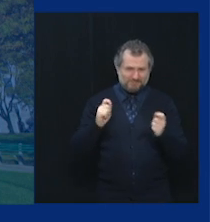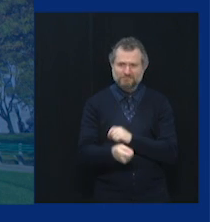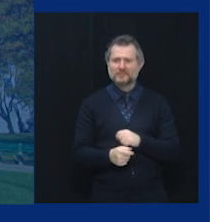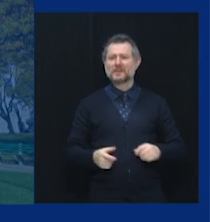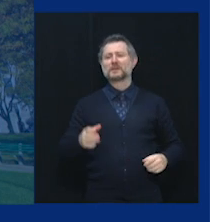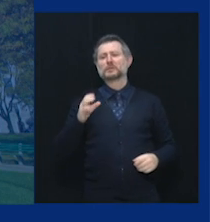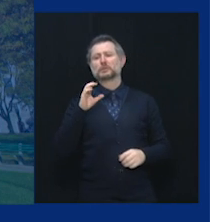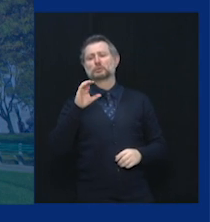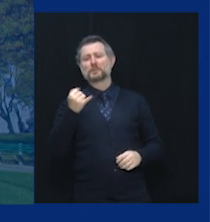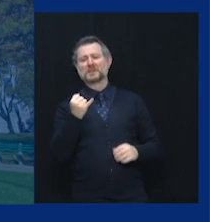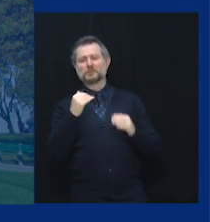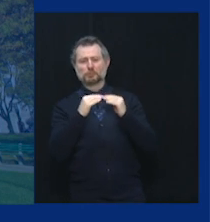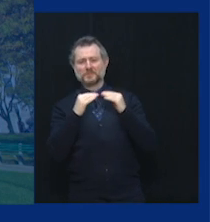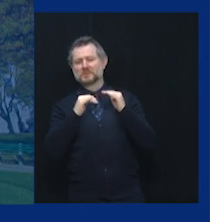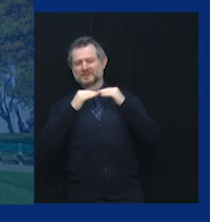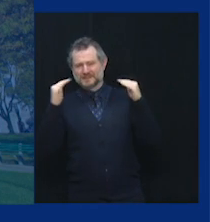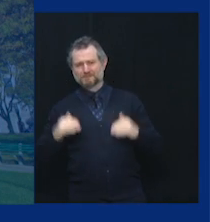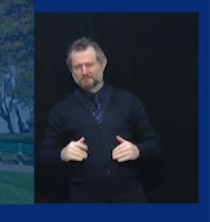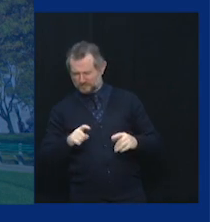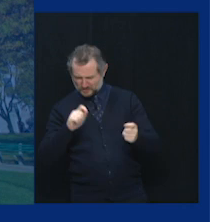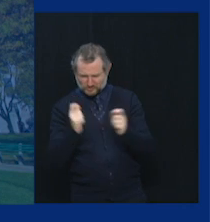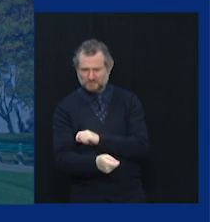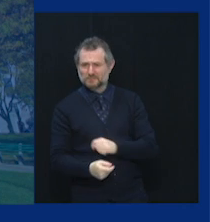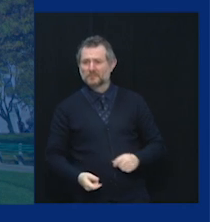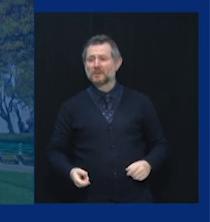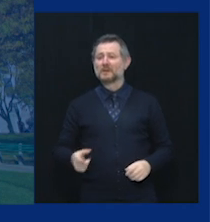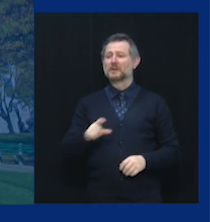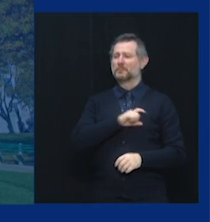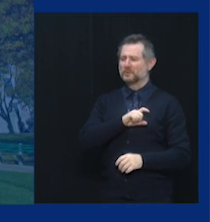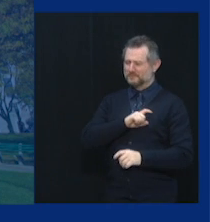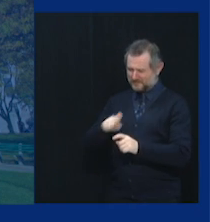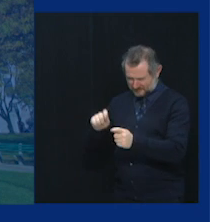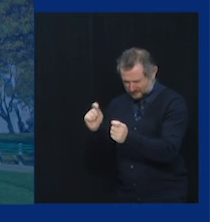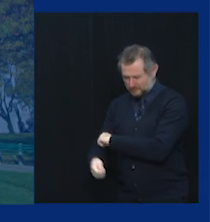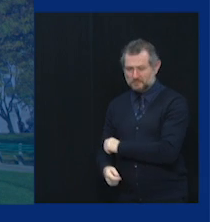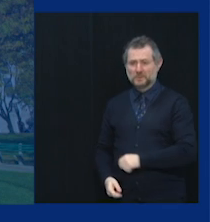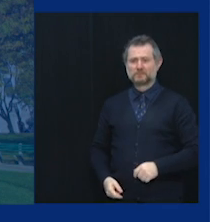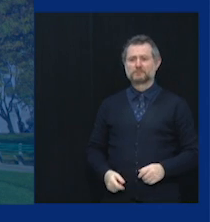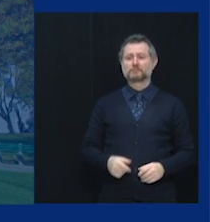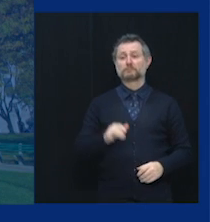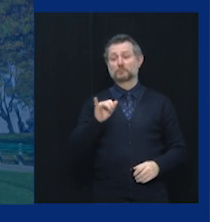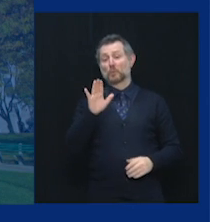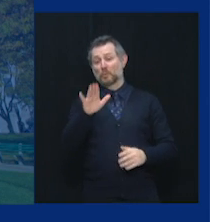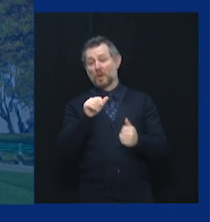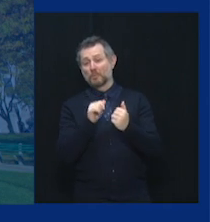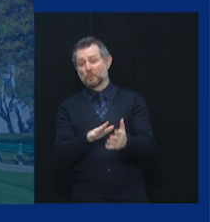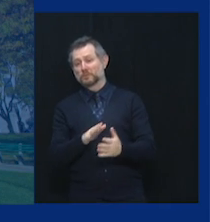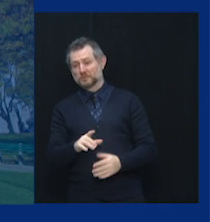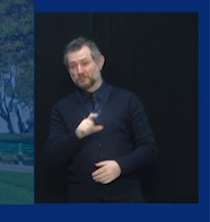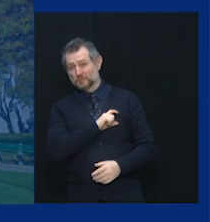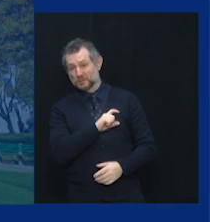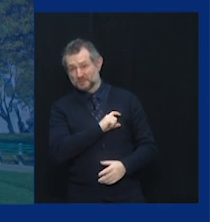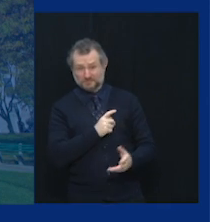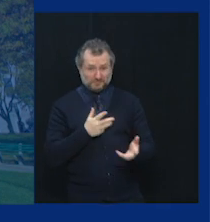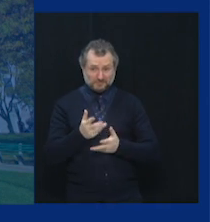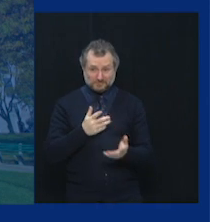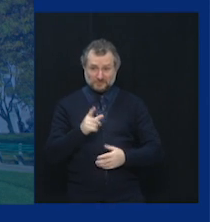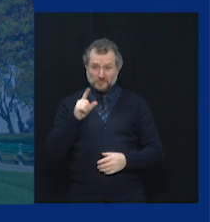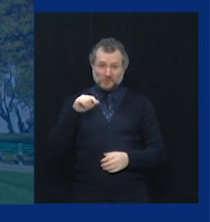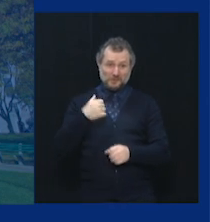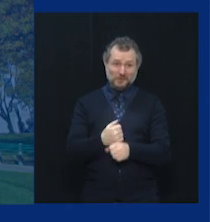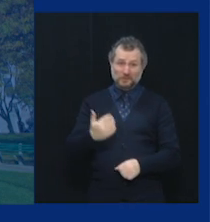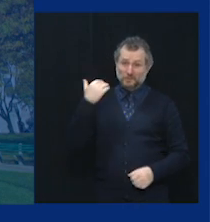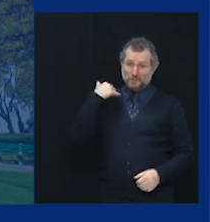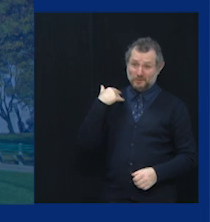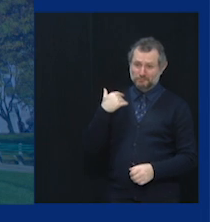to reform. And the police department has to reform. How you policed 20 years ago is not how you police today.